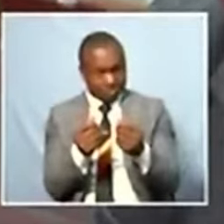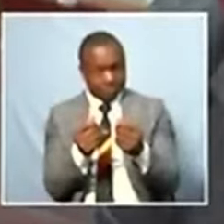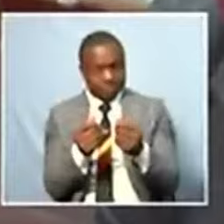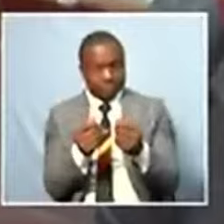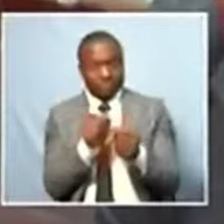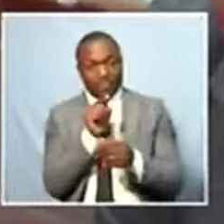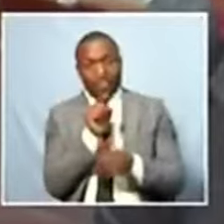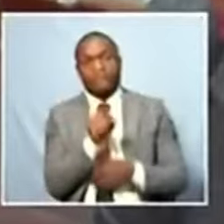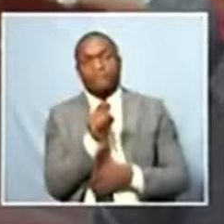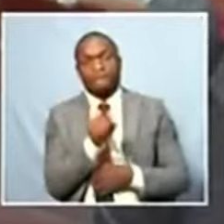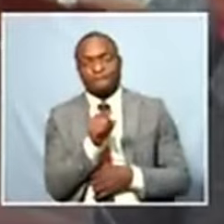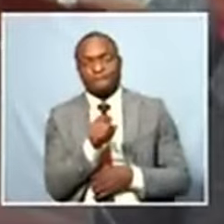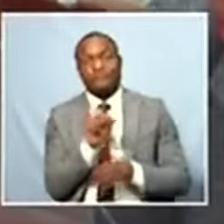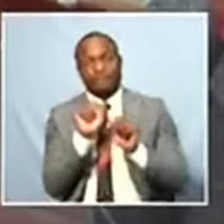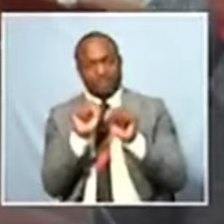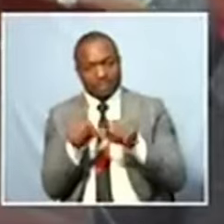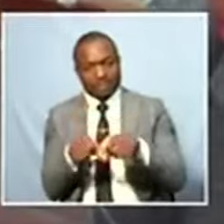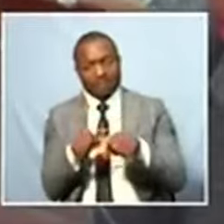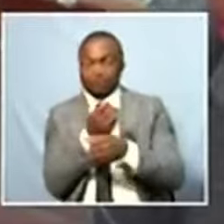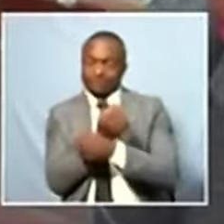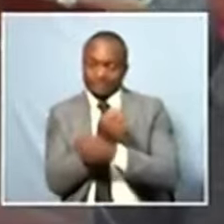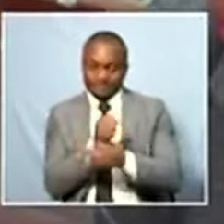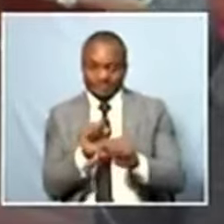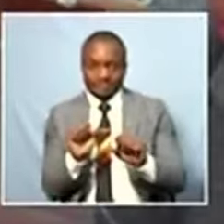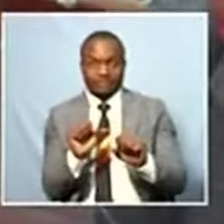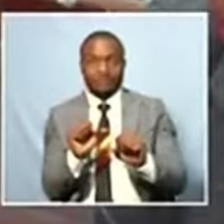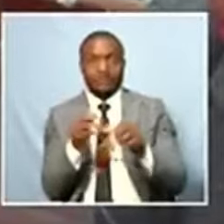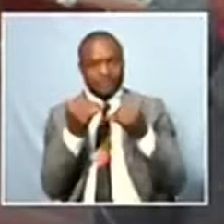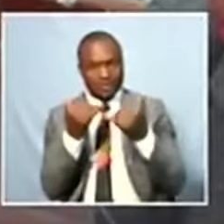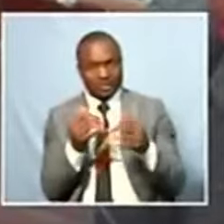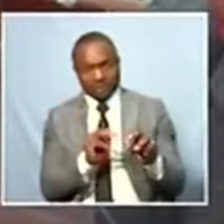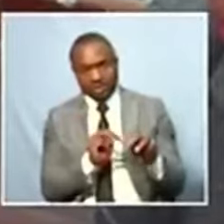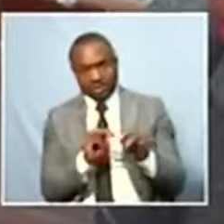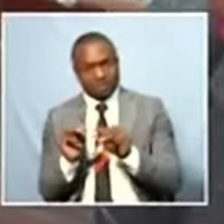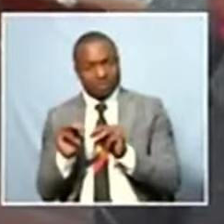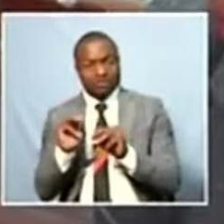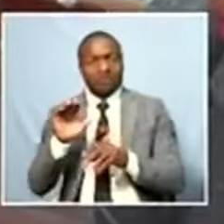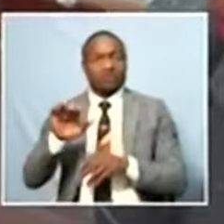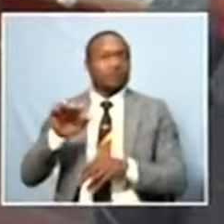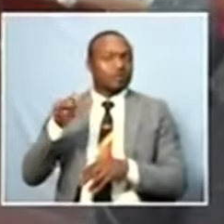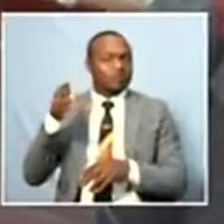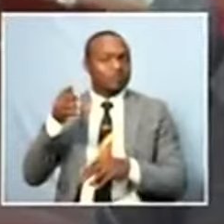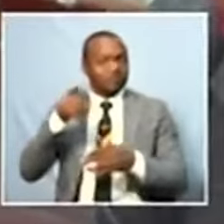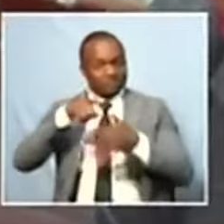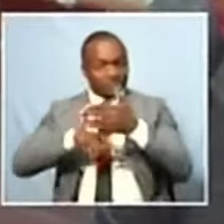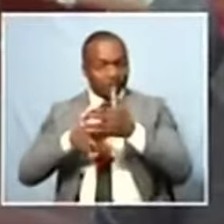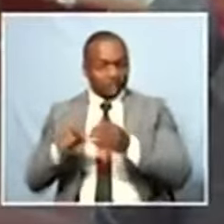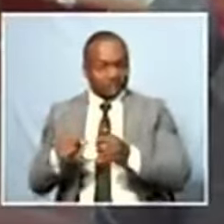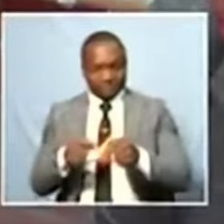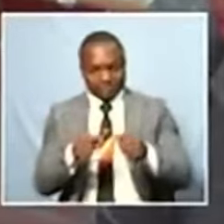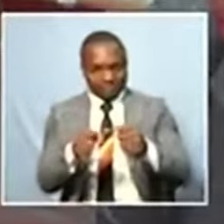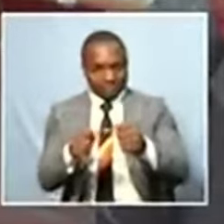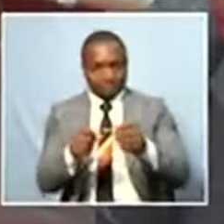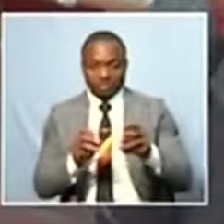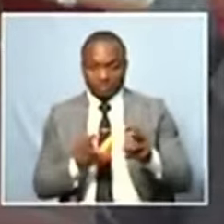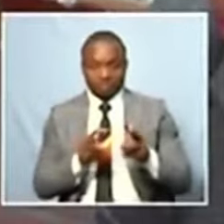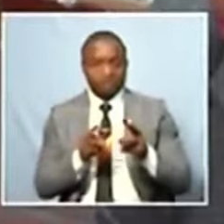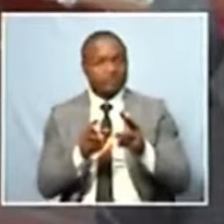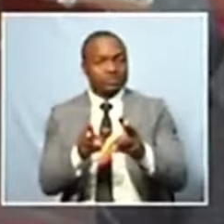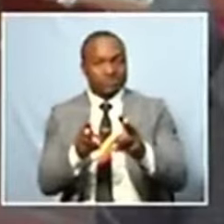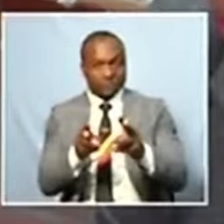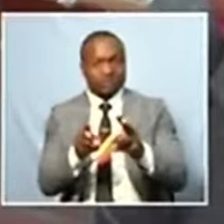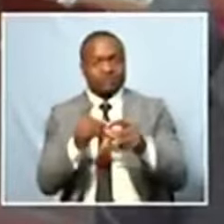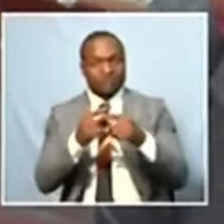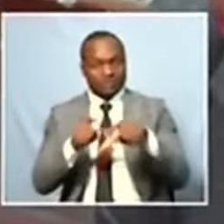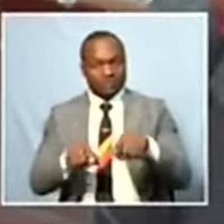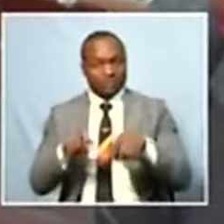think that one may be mitigated because they are now moving to a more fairer tax system, the way they used to be a